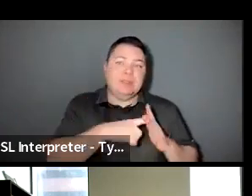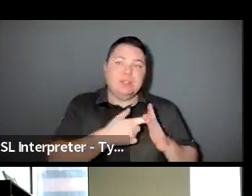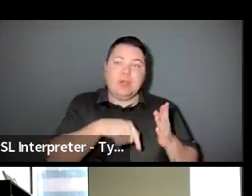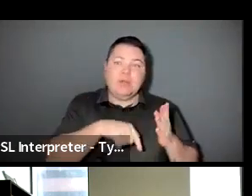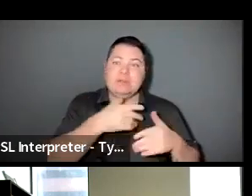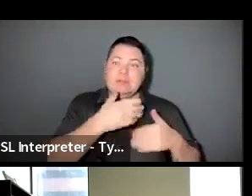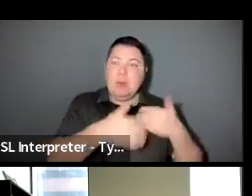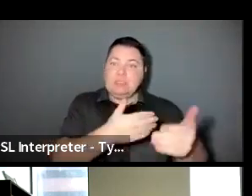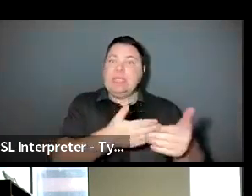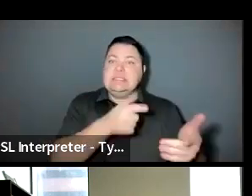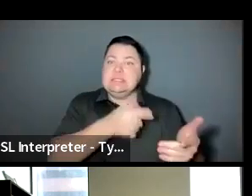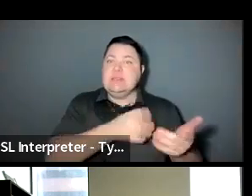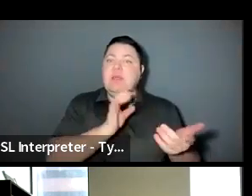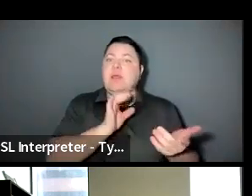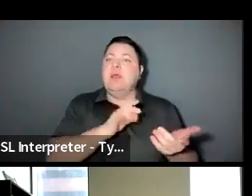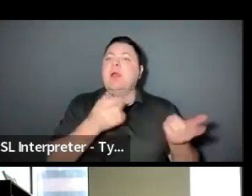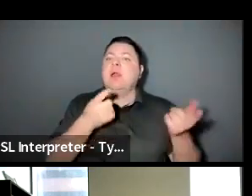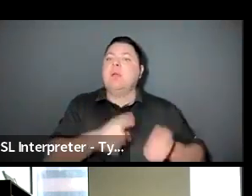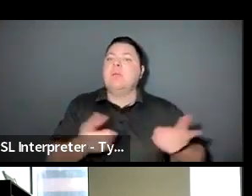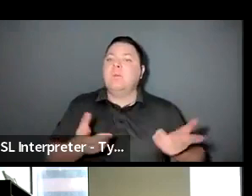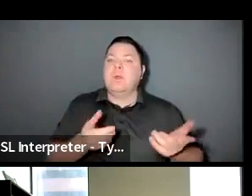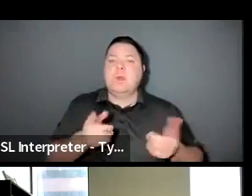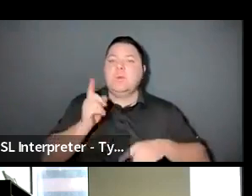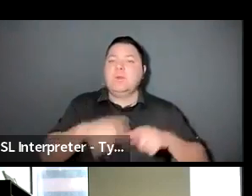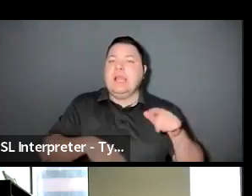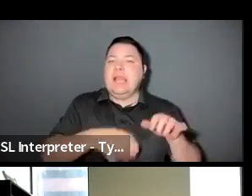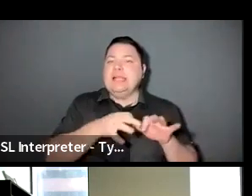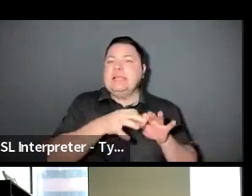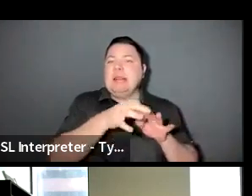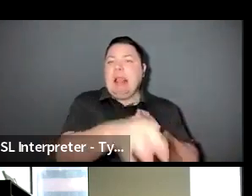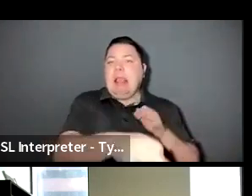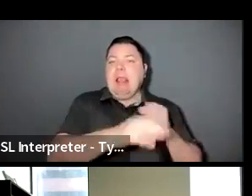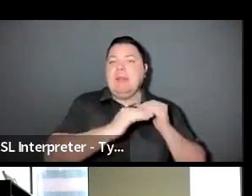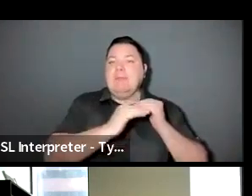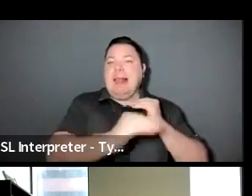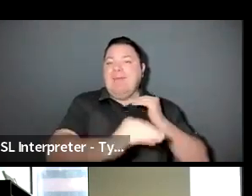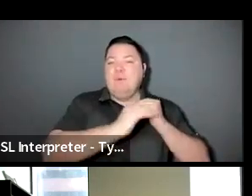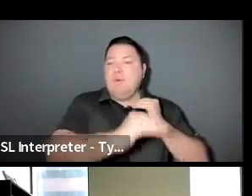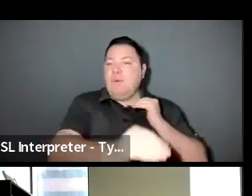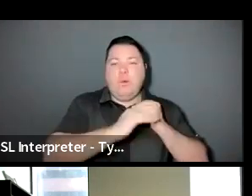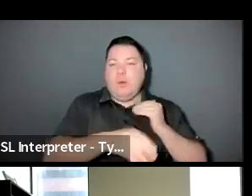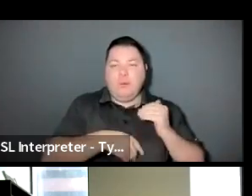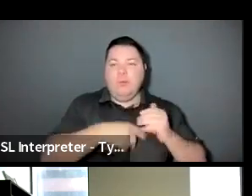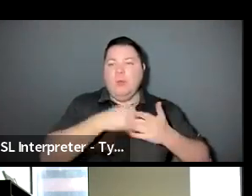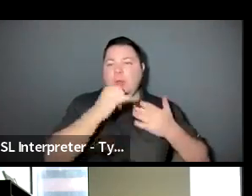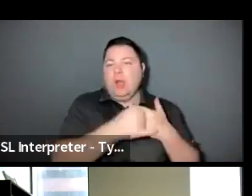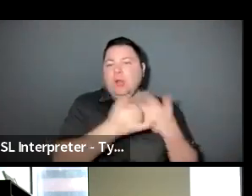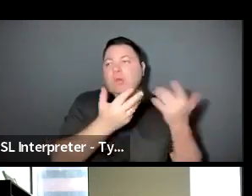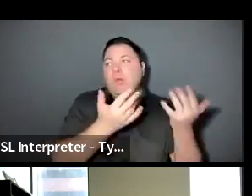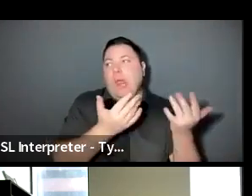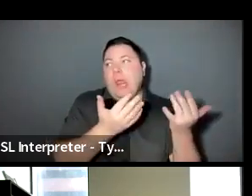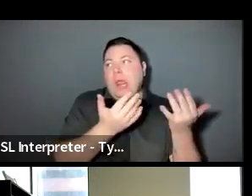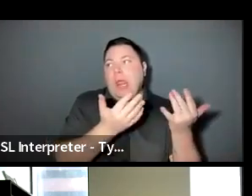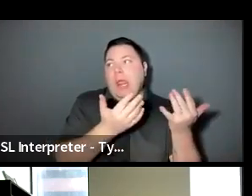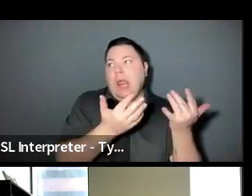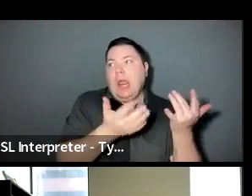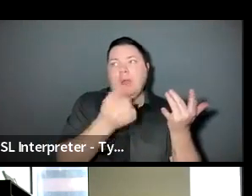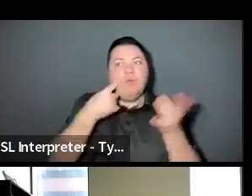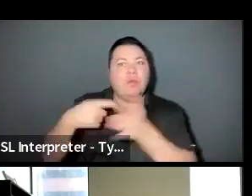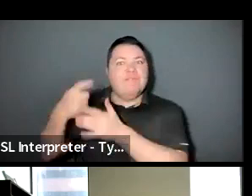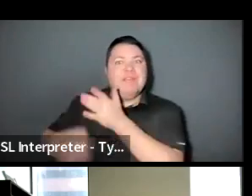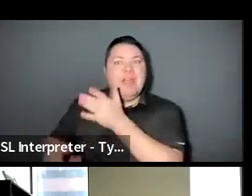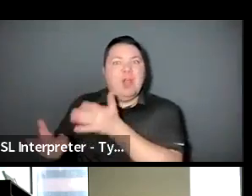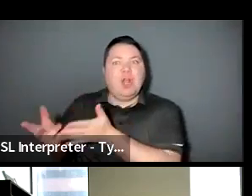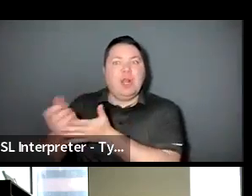process was that we could not delay the platform project waiting for the fare